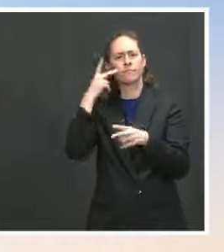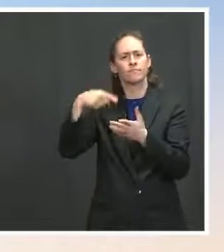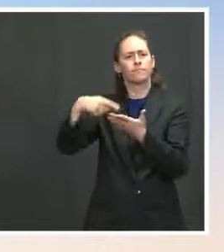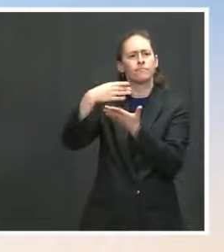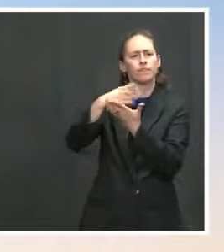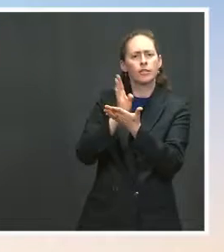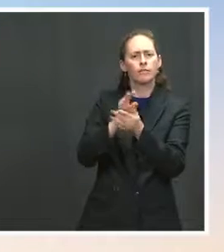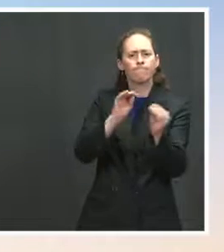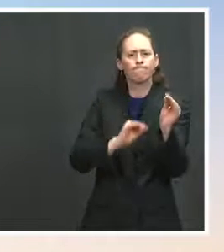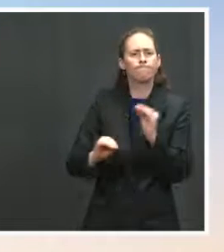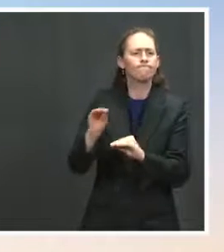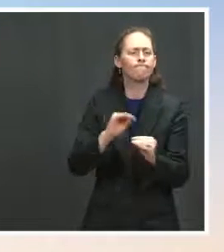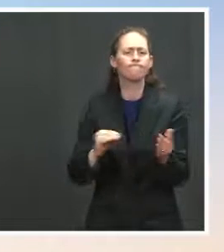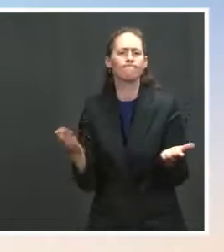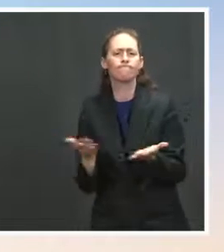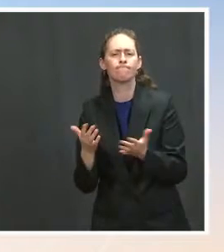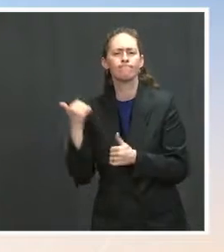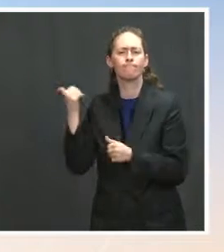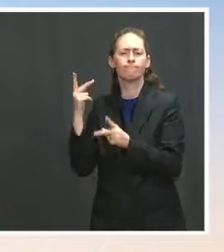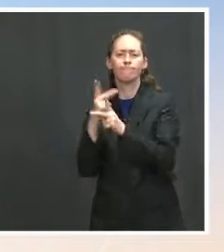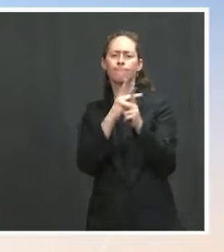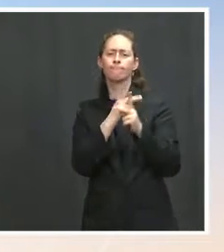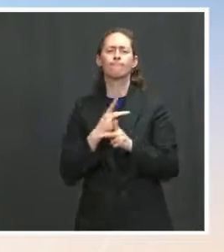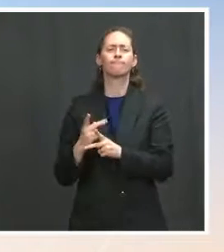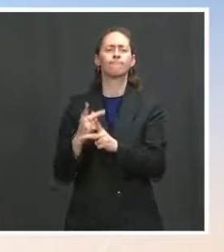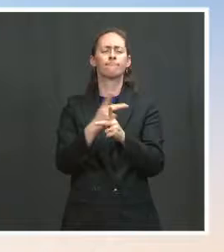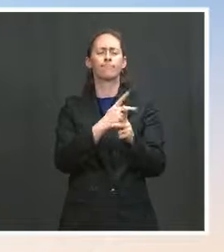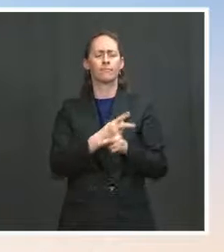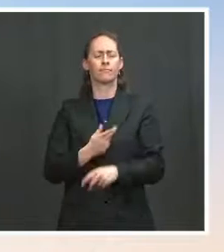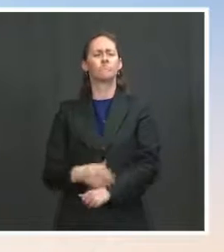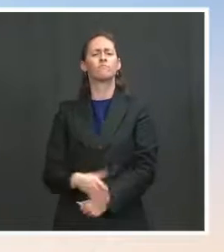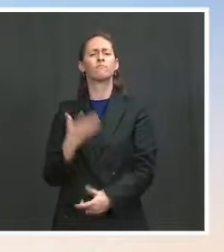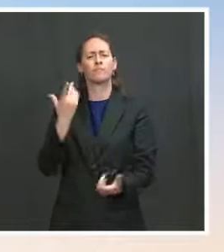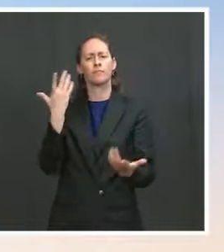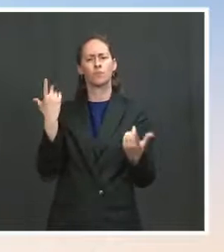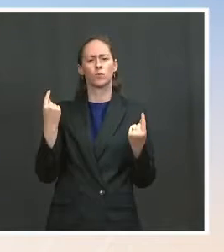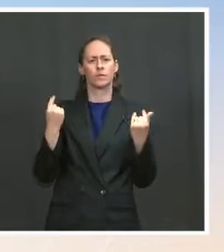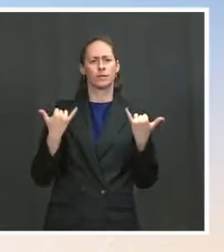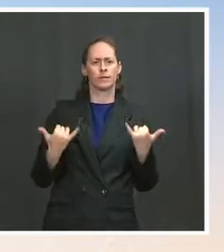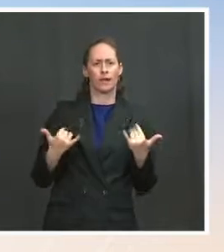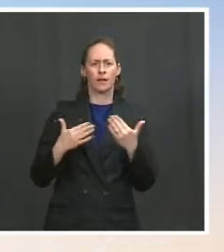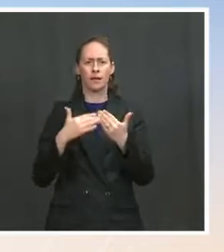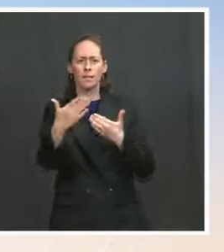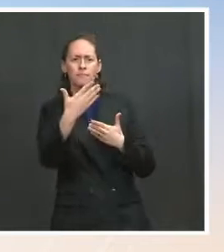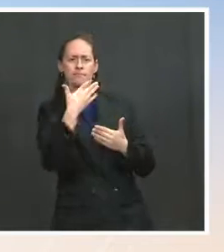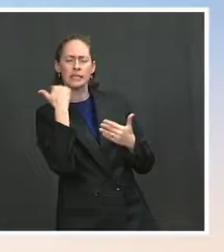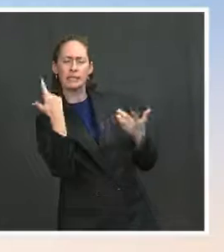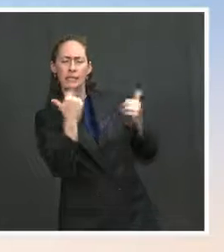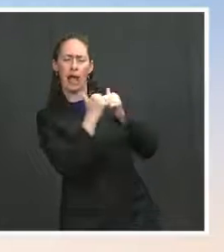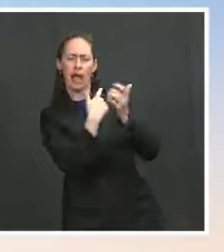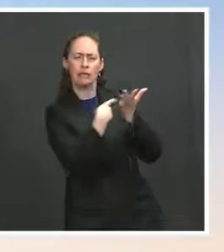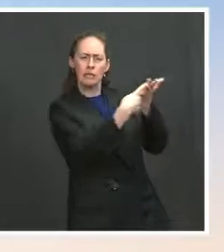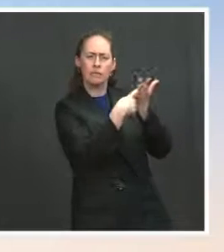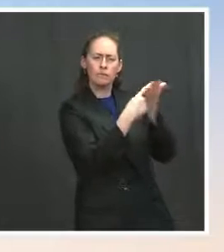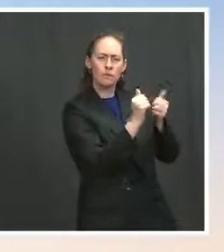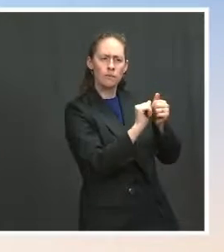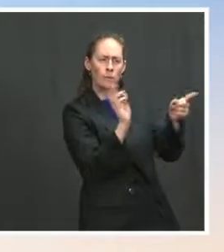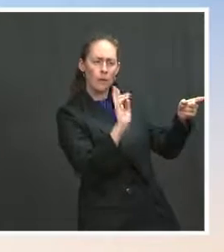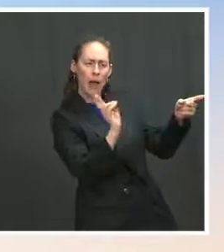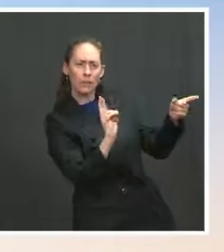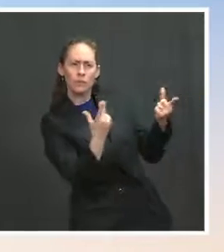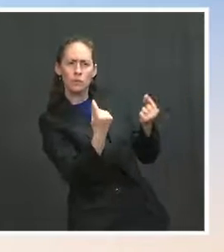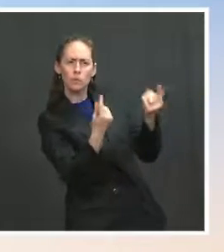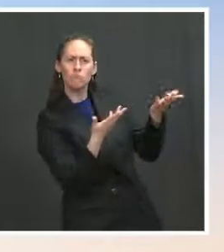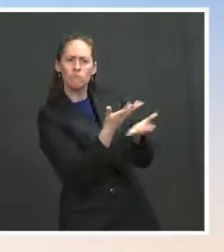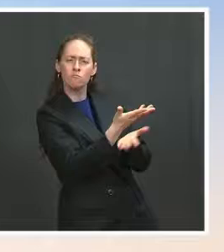see what could be a path forward with his Republican colleagues on this specific negotiation. Now, I think it's important to step back and remember that